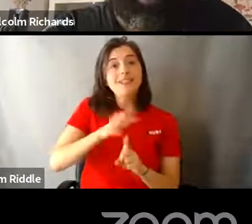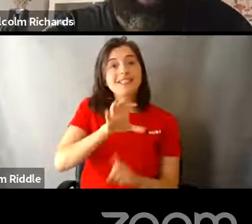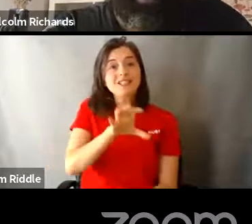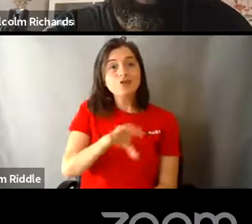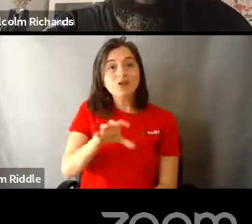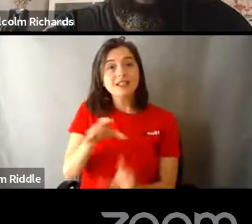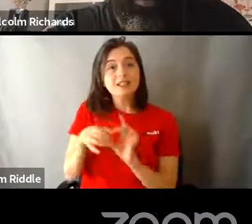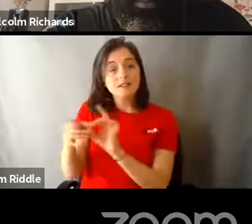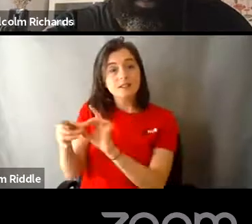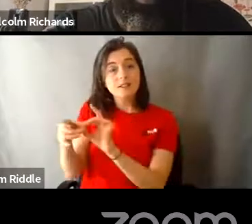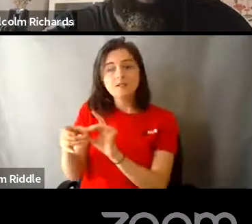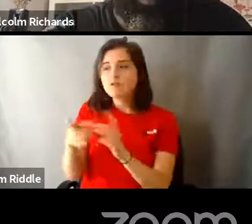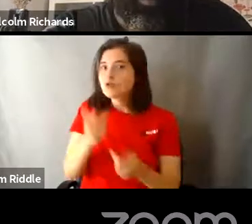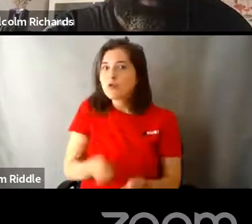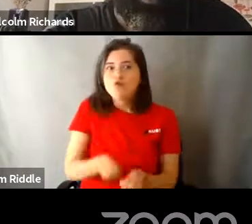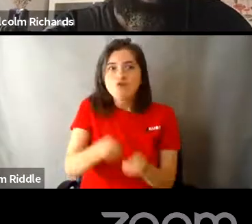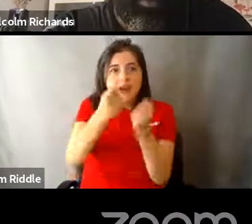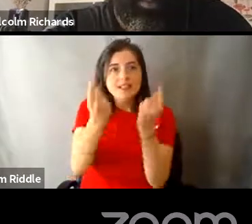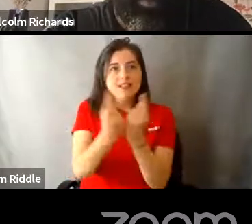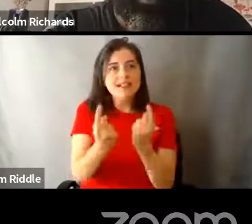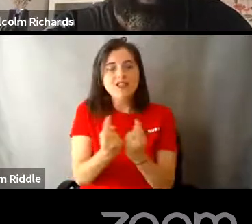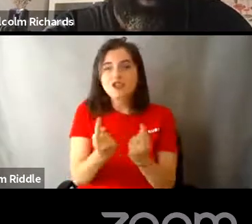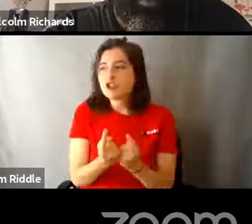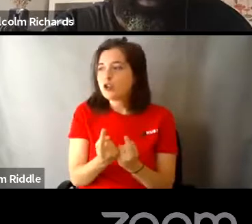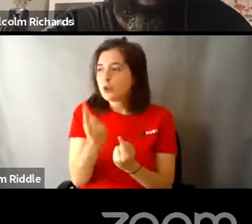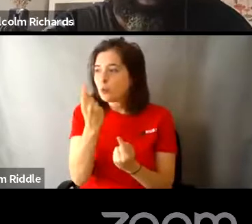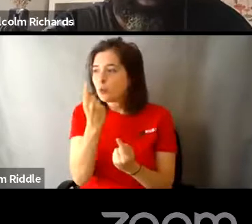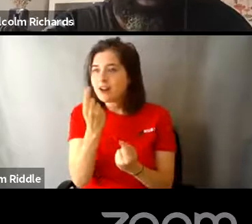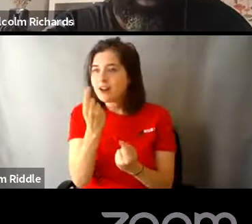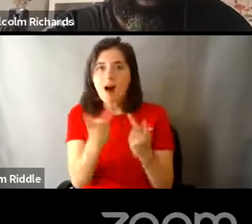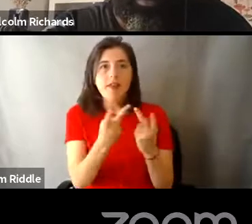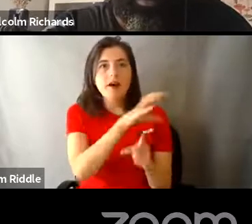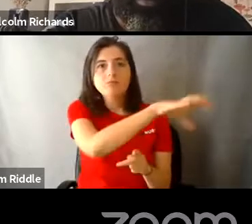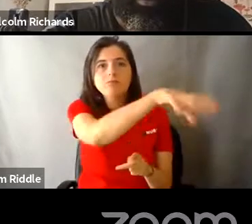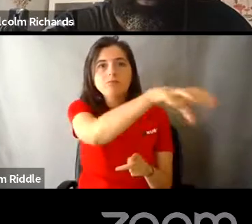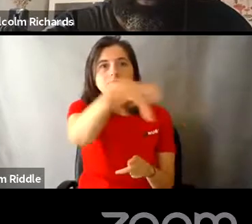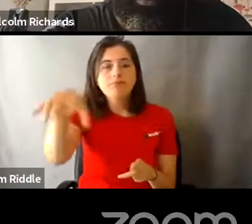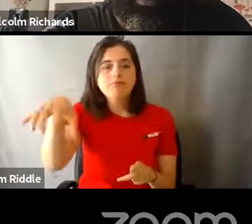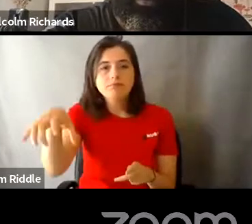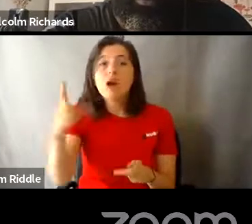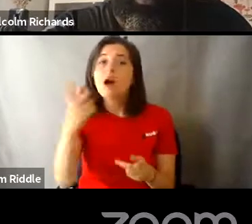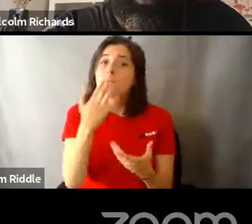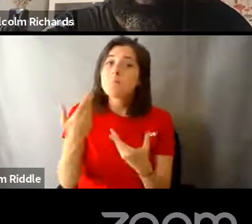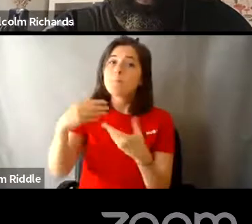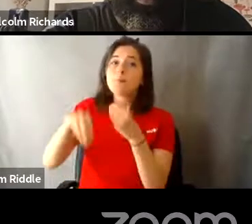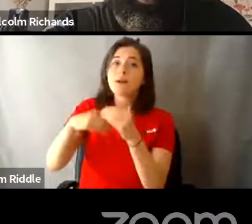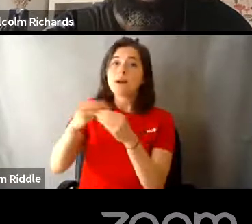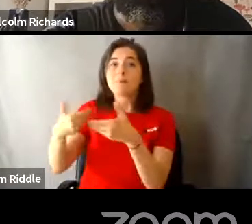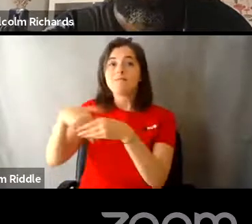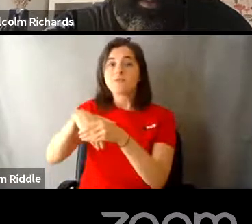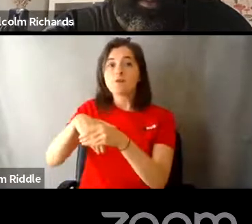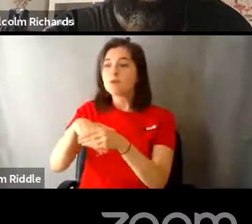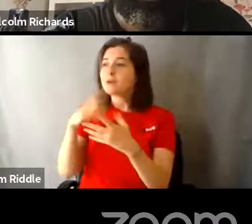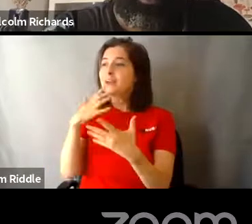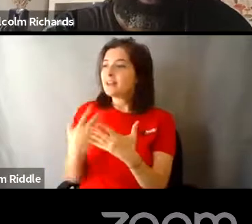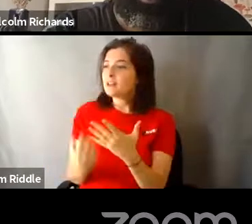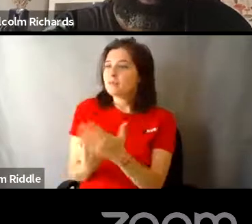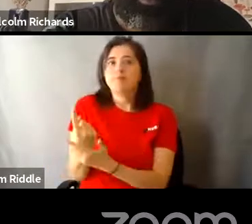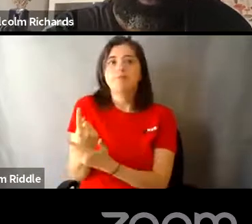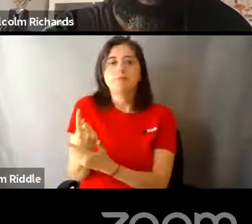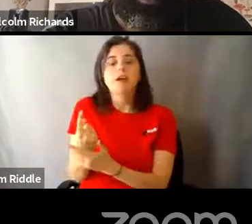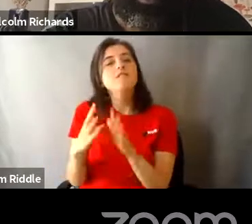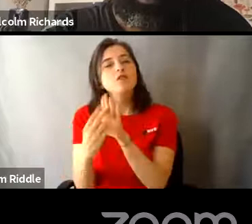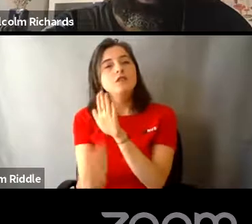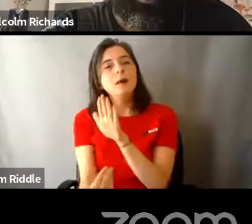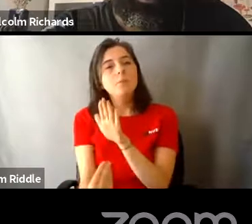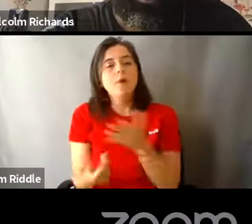raise the issue in any other fora that you're active in, and also become involved in initiatives which we have. So, for example, at